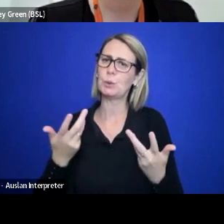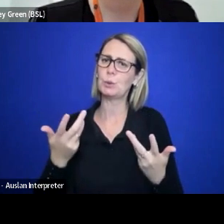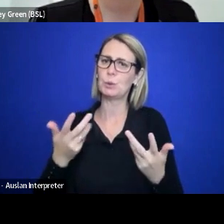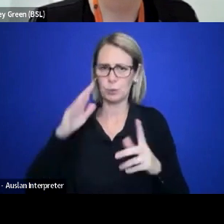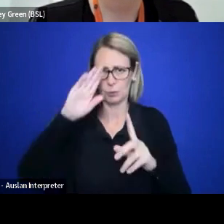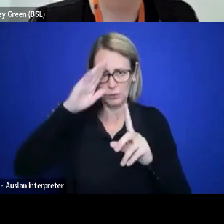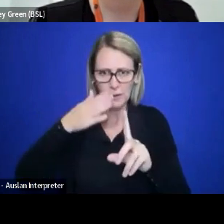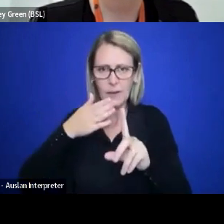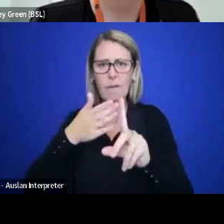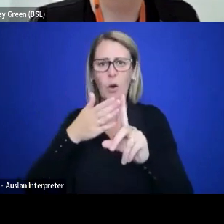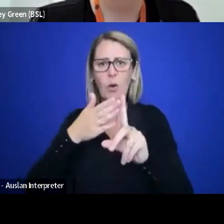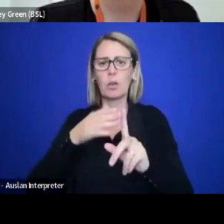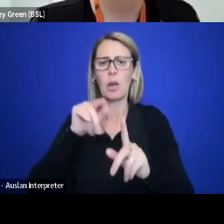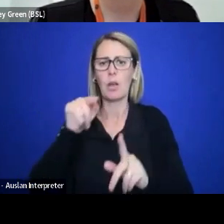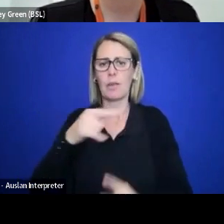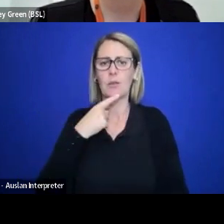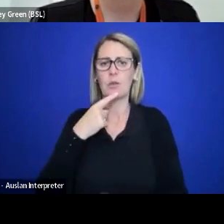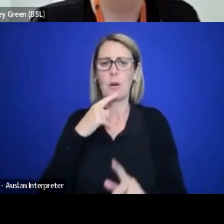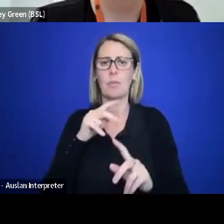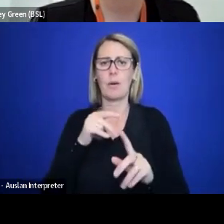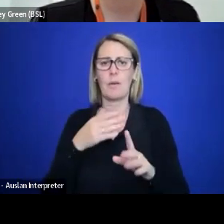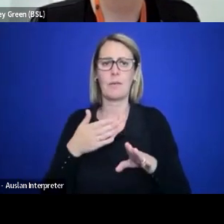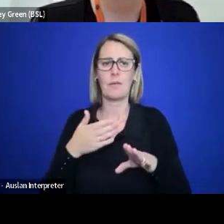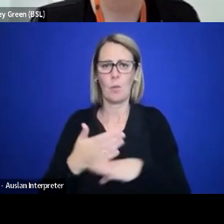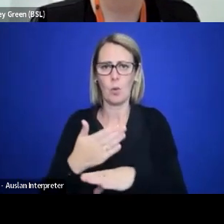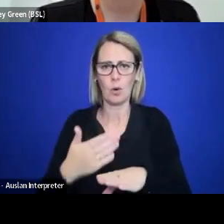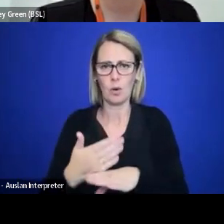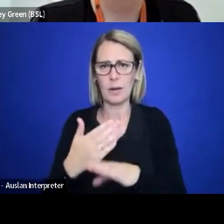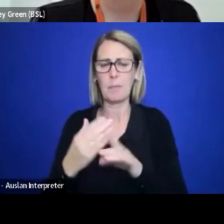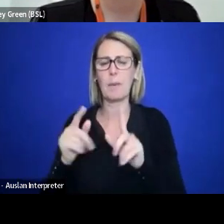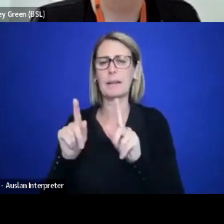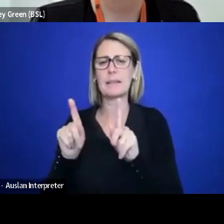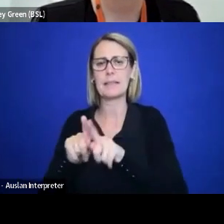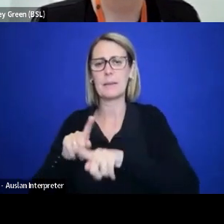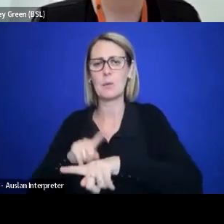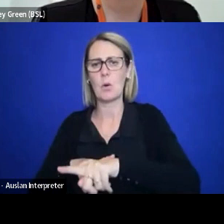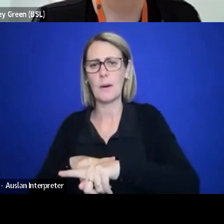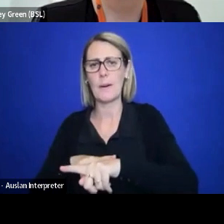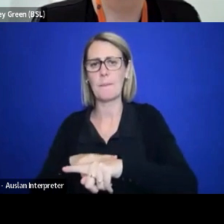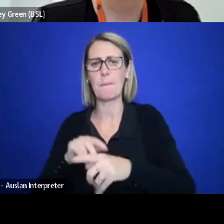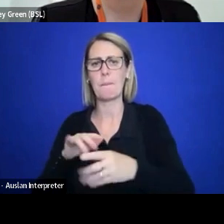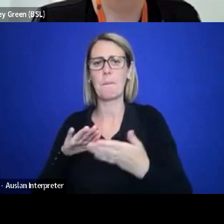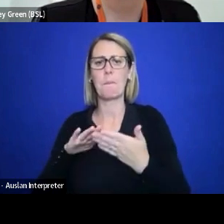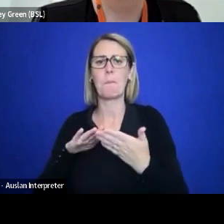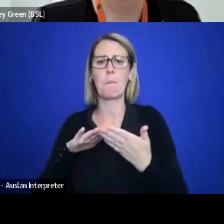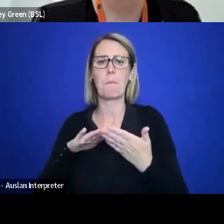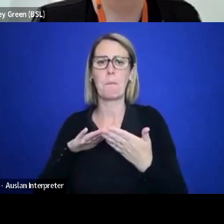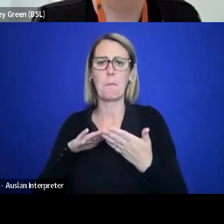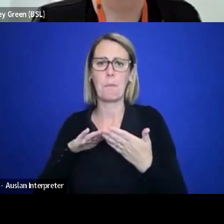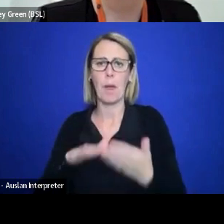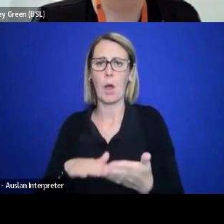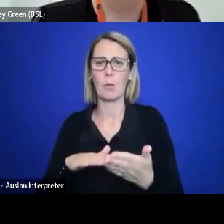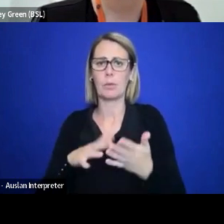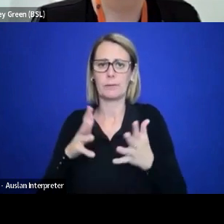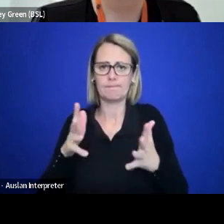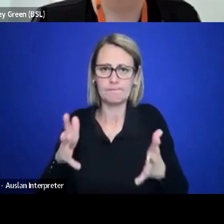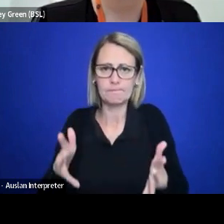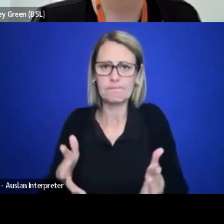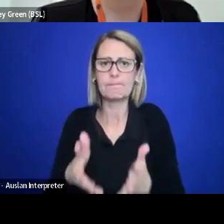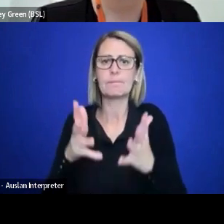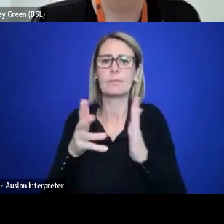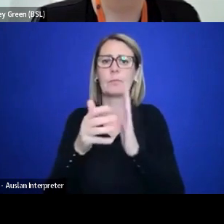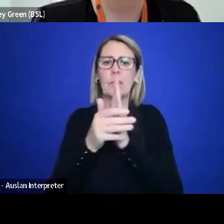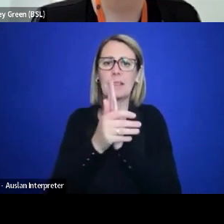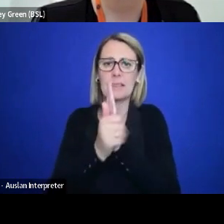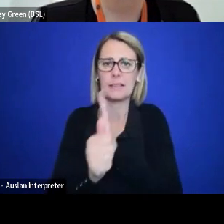focus on that type of activity, while at the same time helping cultivate the skills